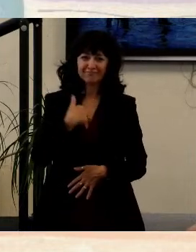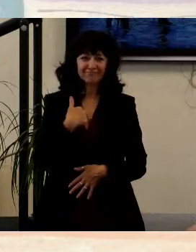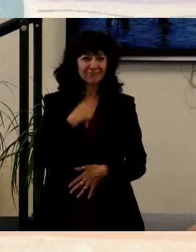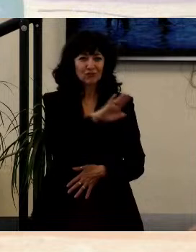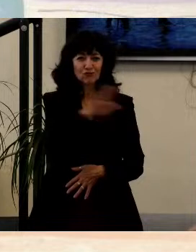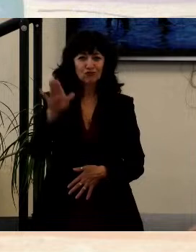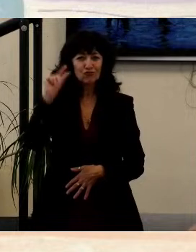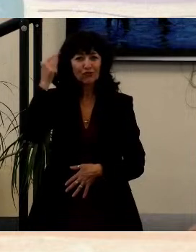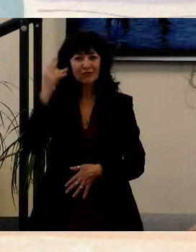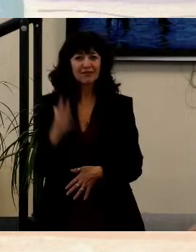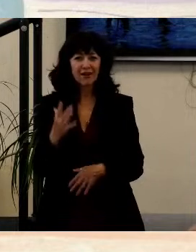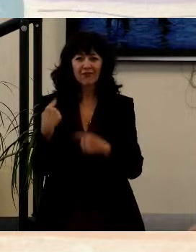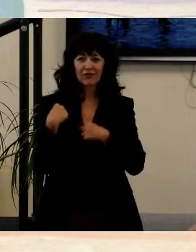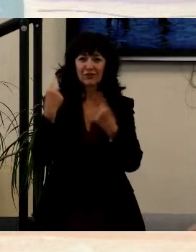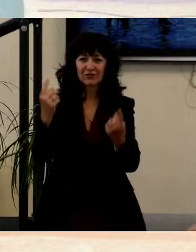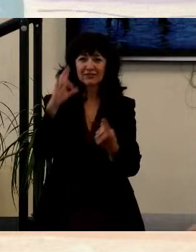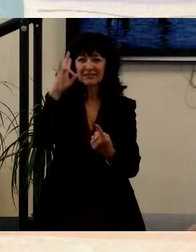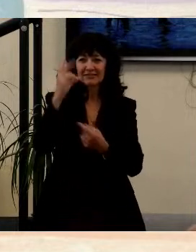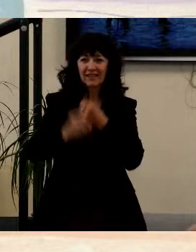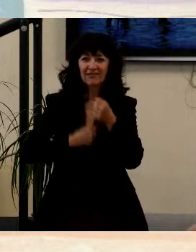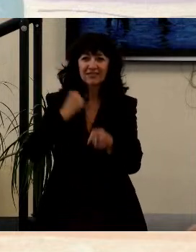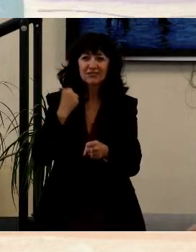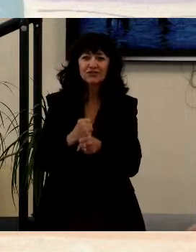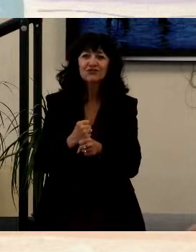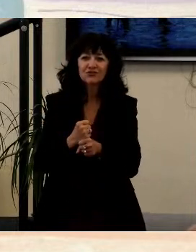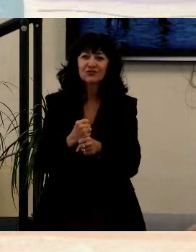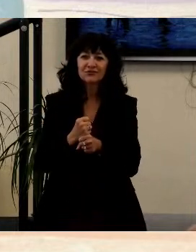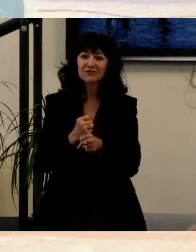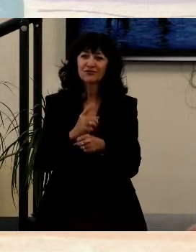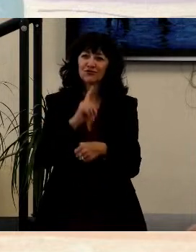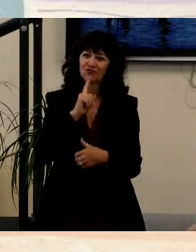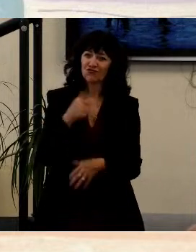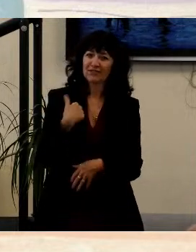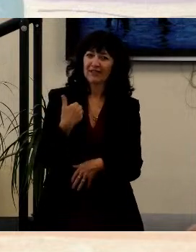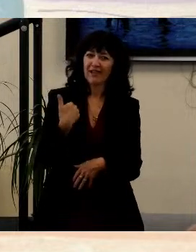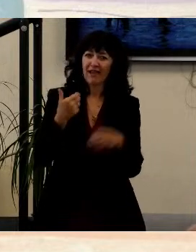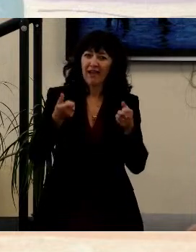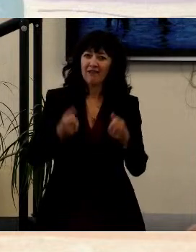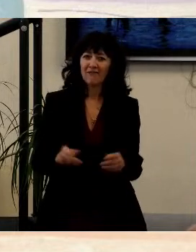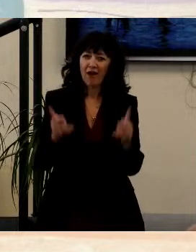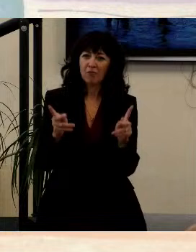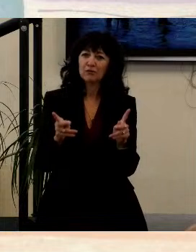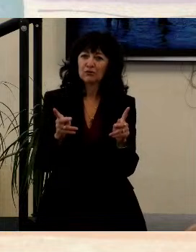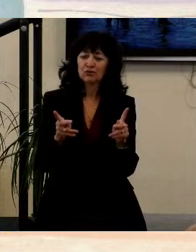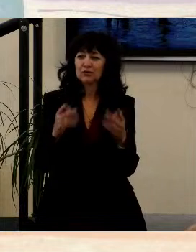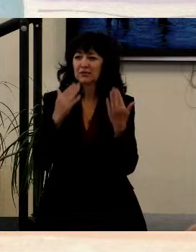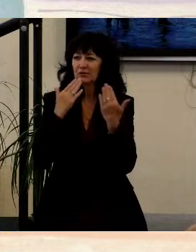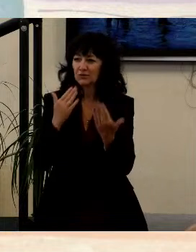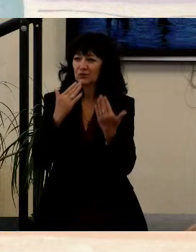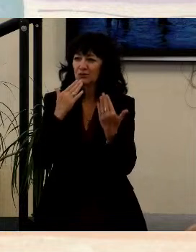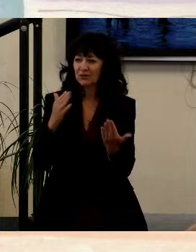it really gives me an opportunity to thank Tracey for sticking with me for all these years,